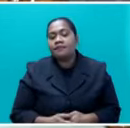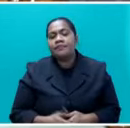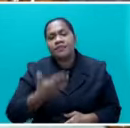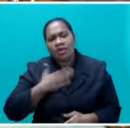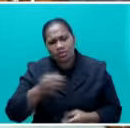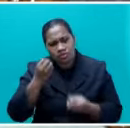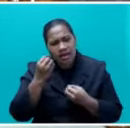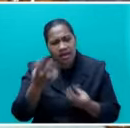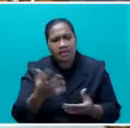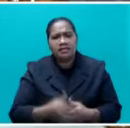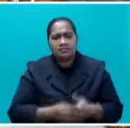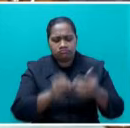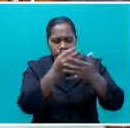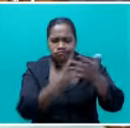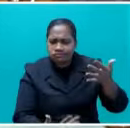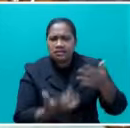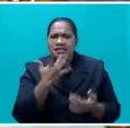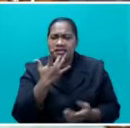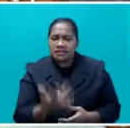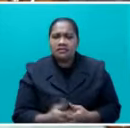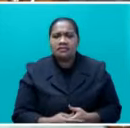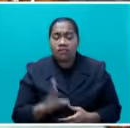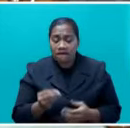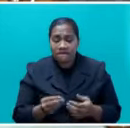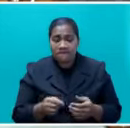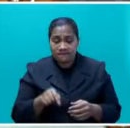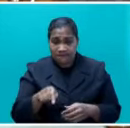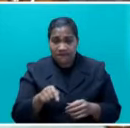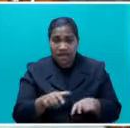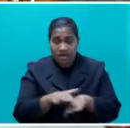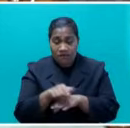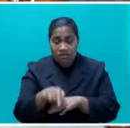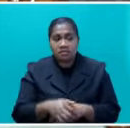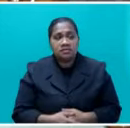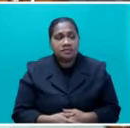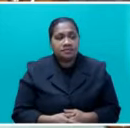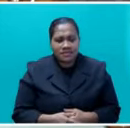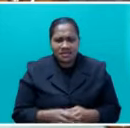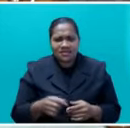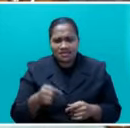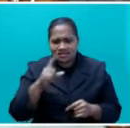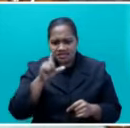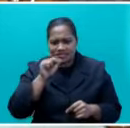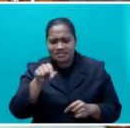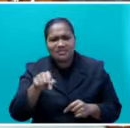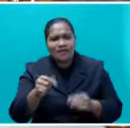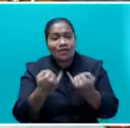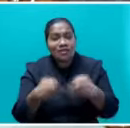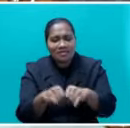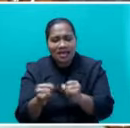highlight or outline the type of the digital television coverage that is applicable to the maritime islands, digital